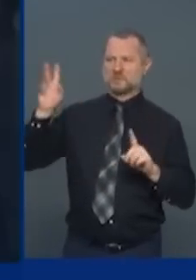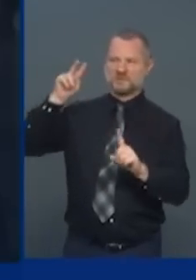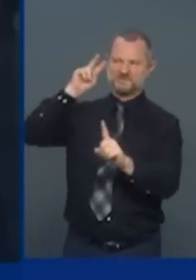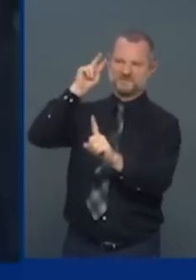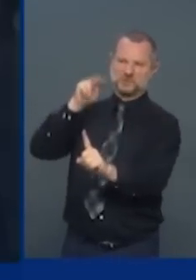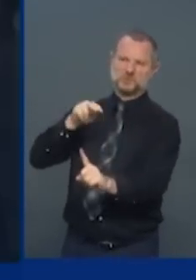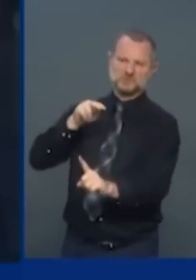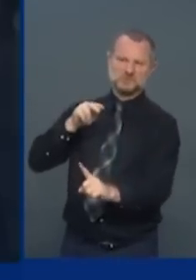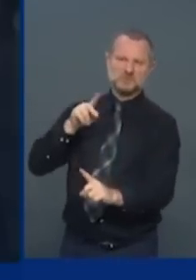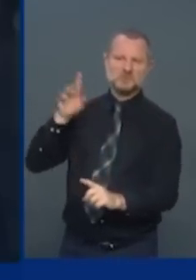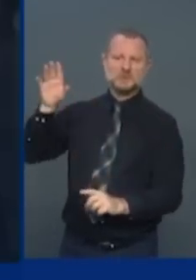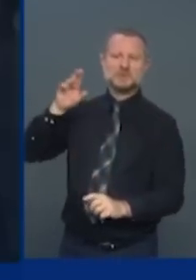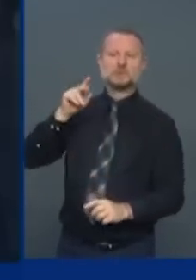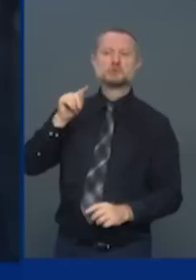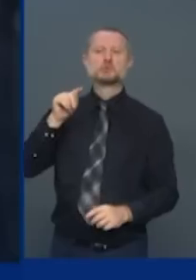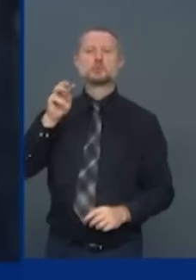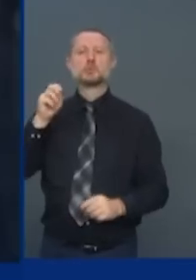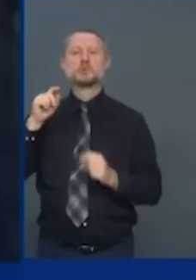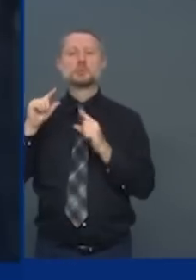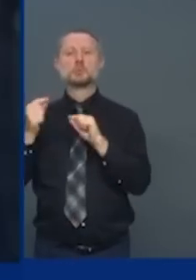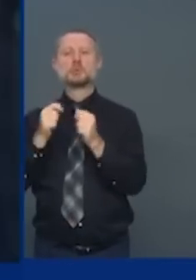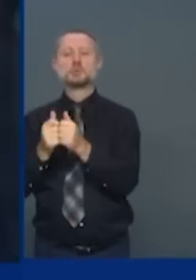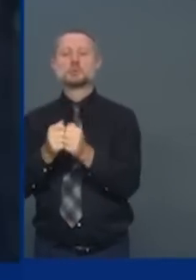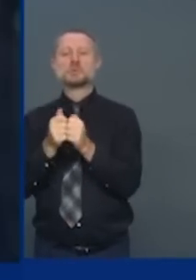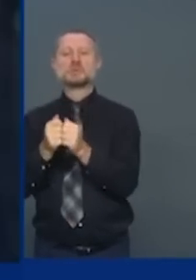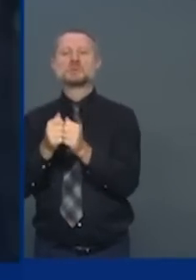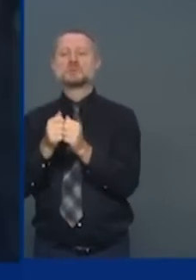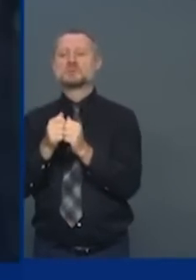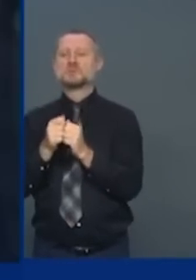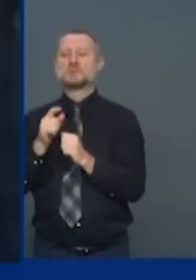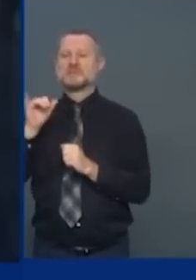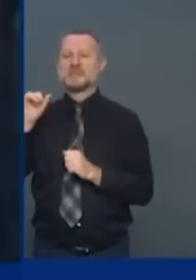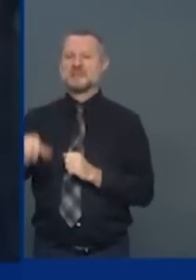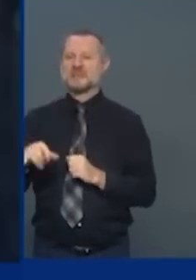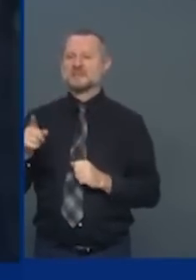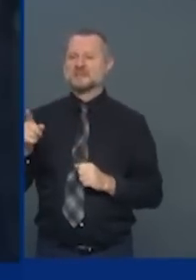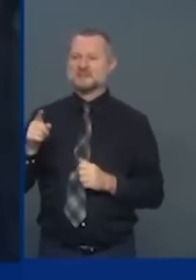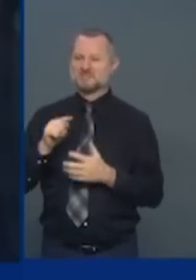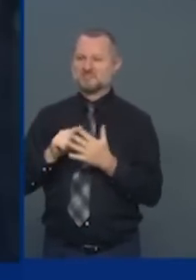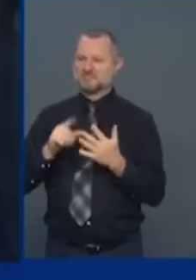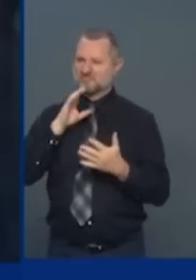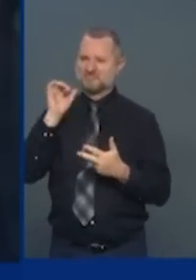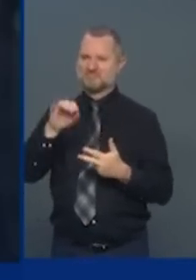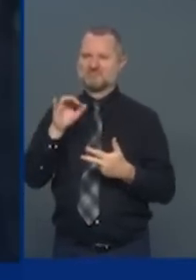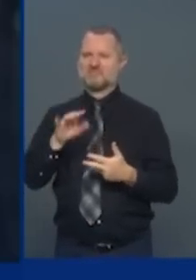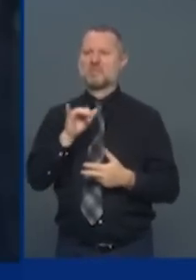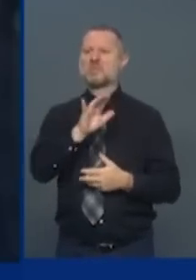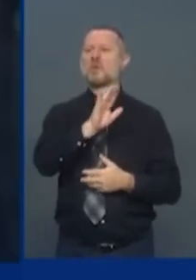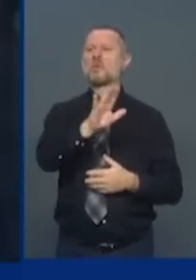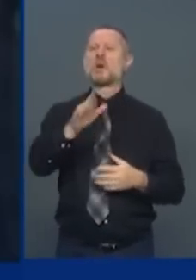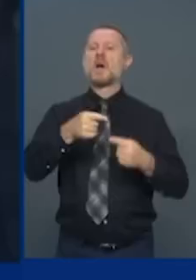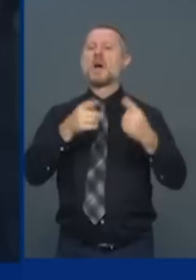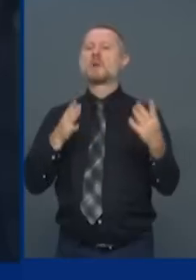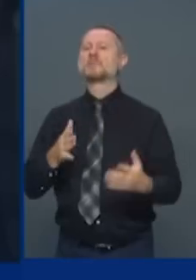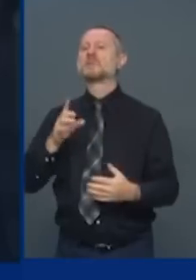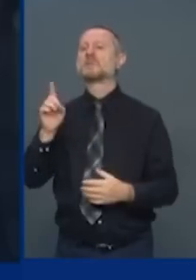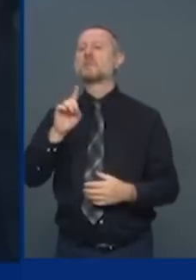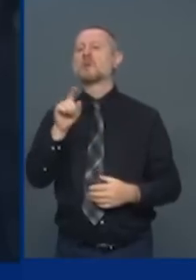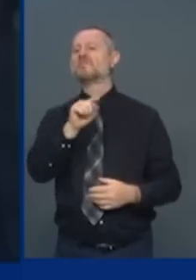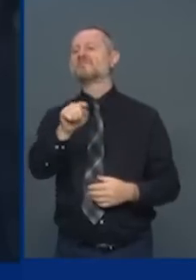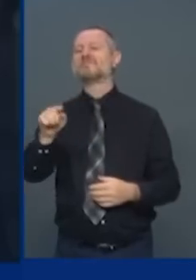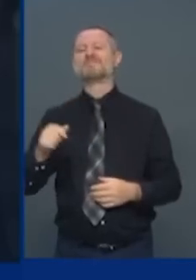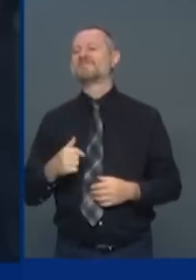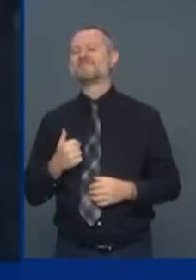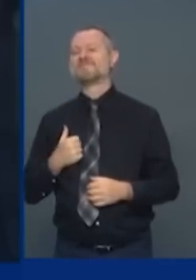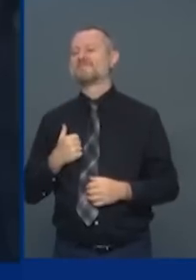his tweets. These are the locations and the outposts of the enemies. So don't provide them